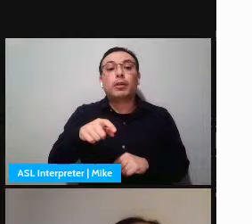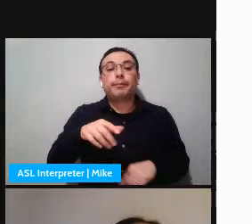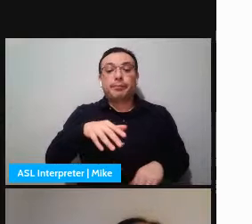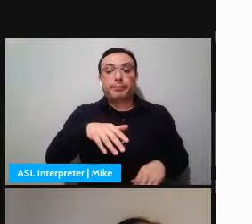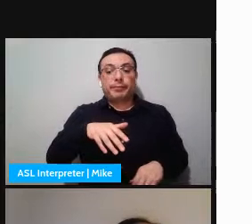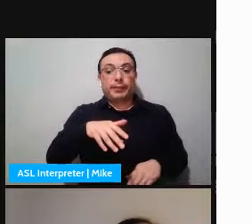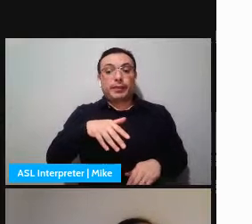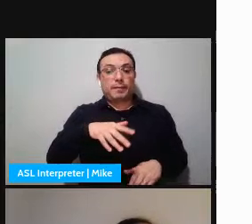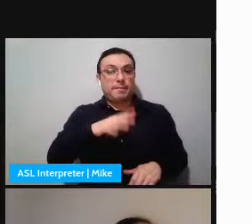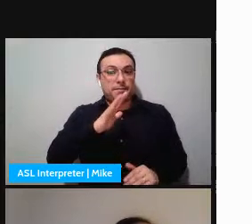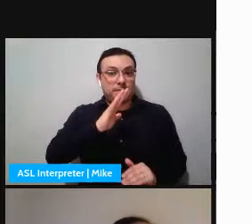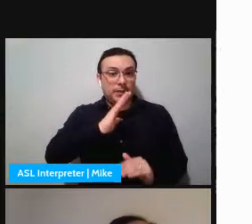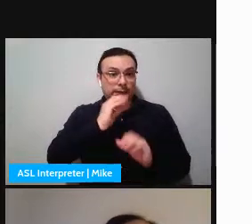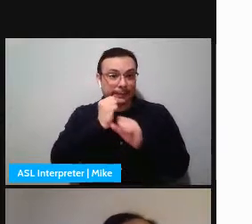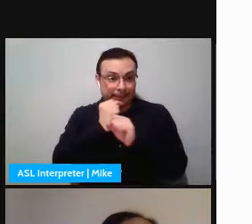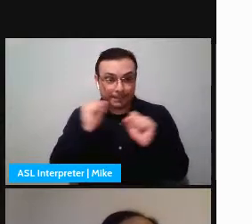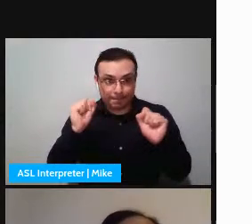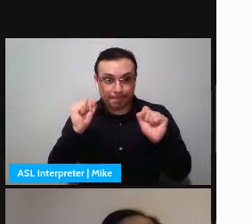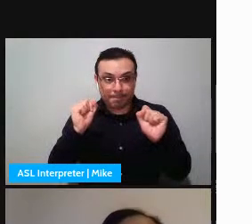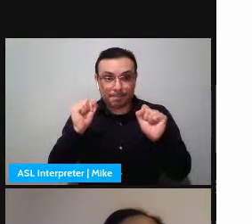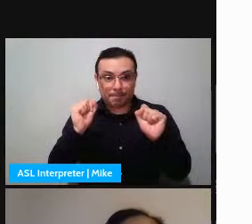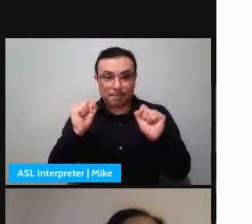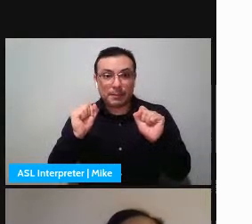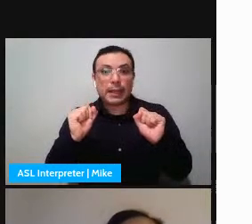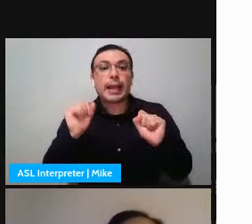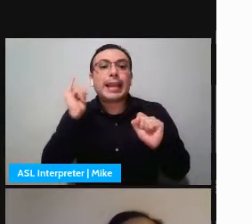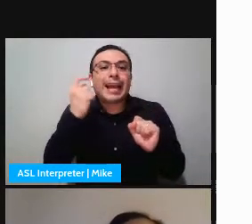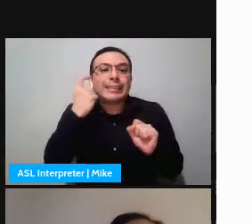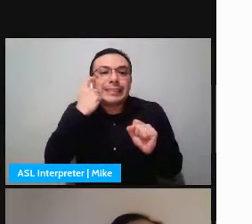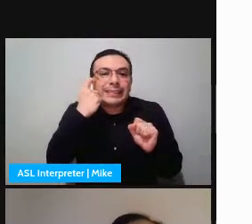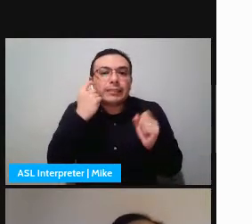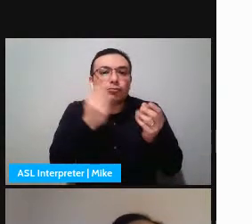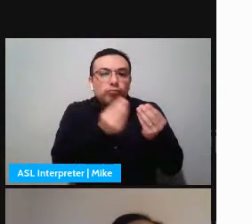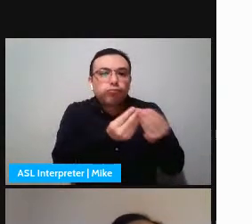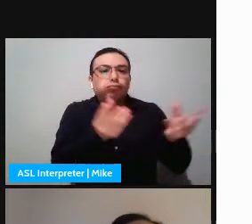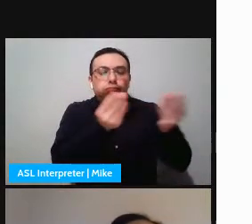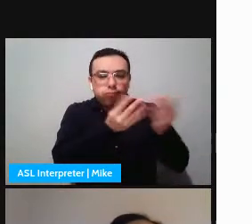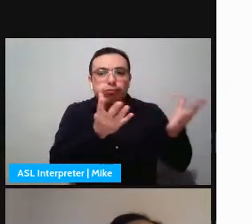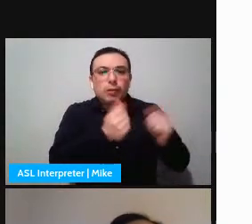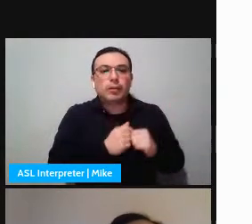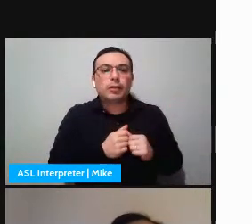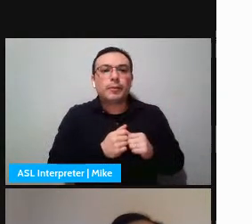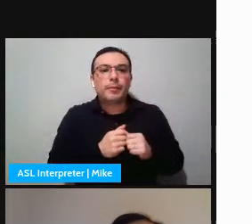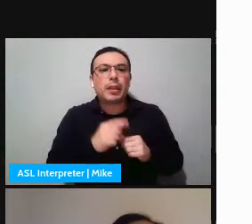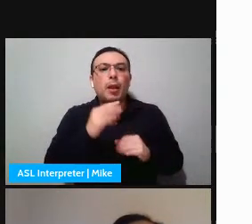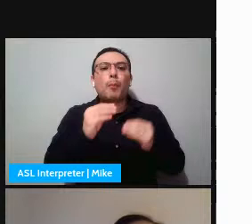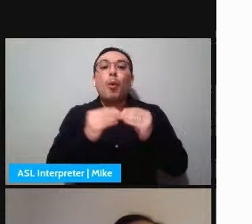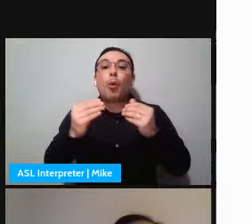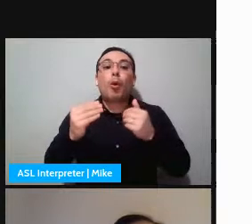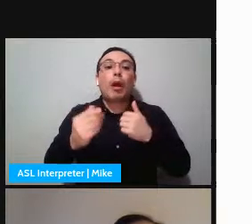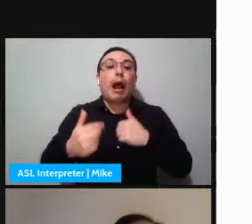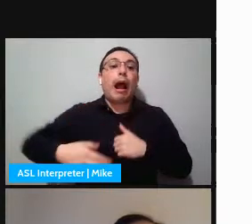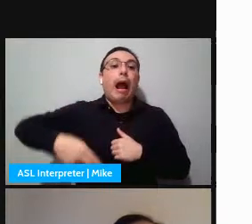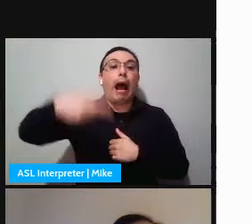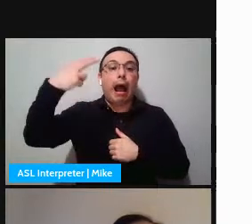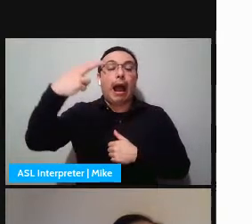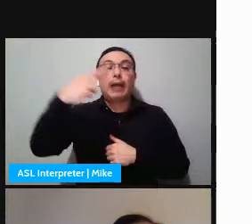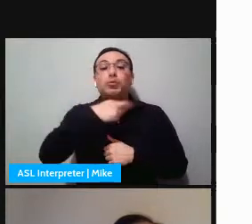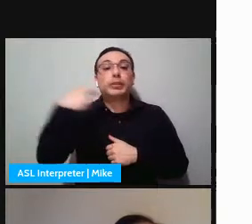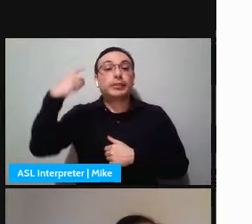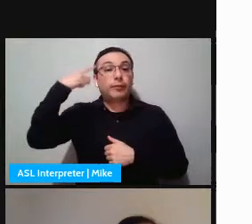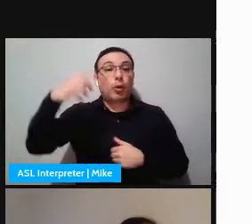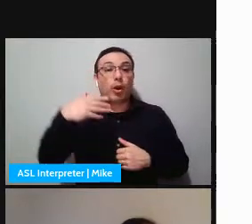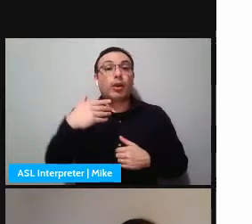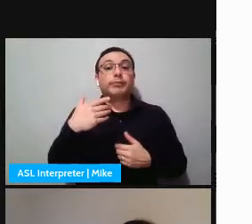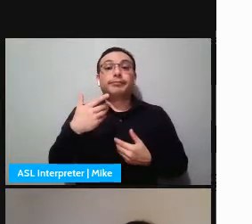this topic. There's also no known increased risk to pregnant or breastfeeding women, and studies suggest